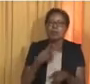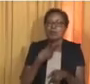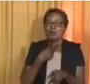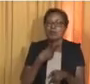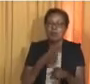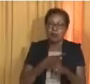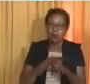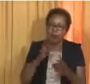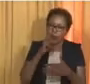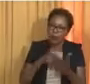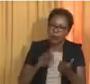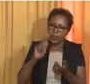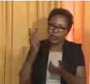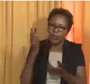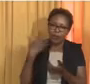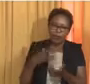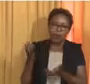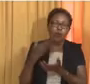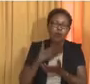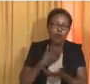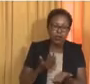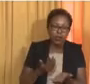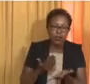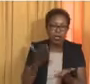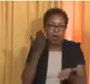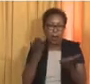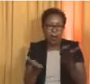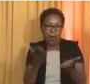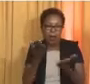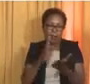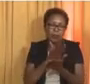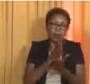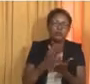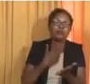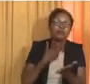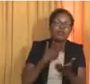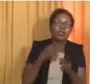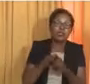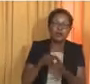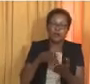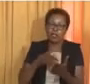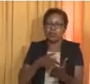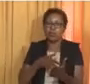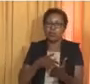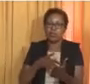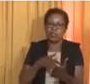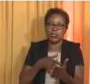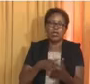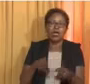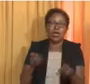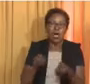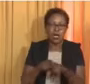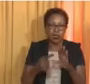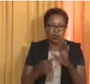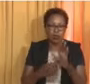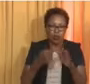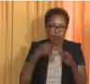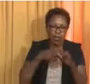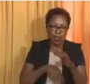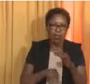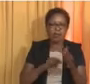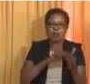what Kenyans desired is a balance between rigidity and flexibility, as reflected in the tiered